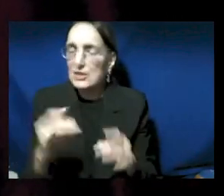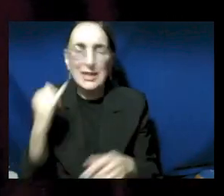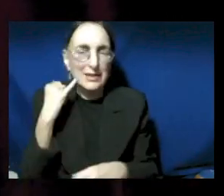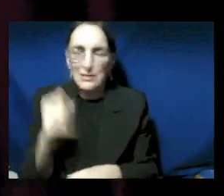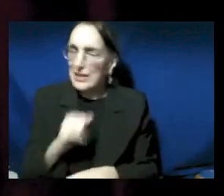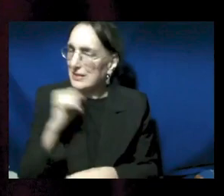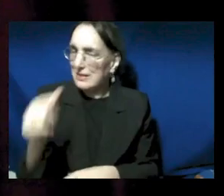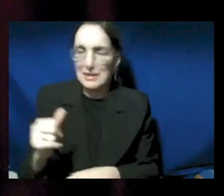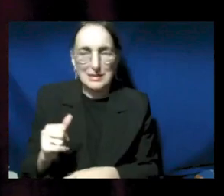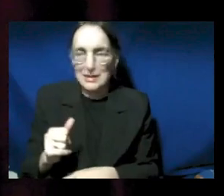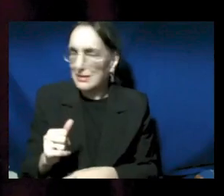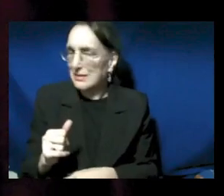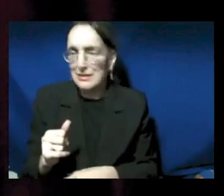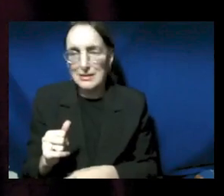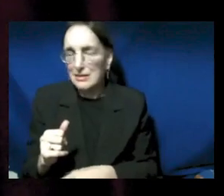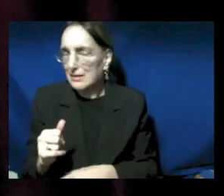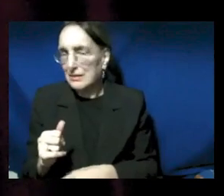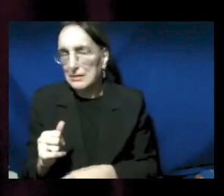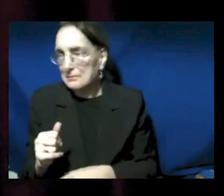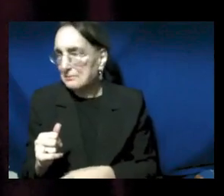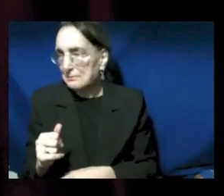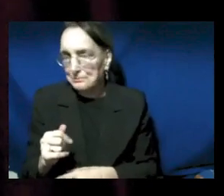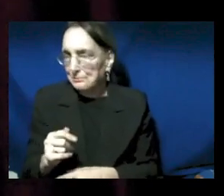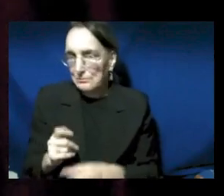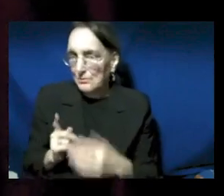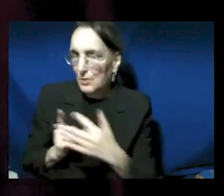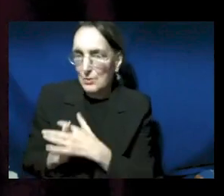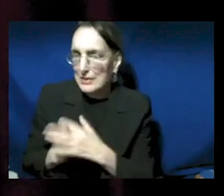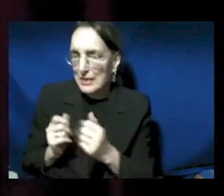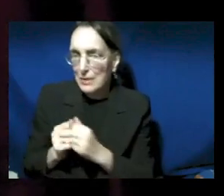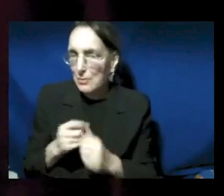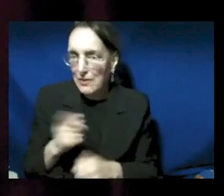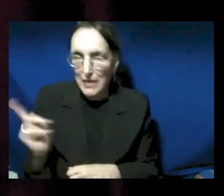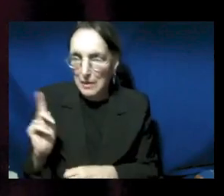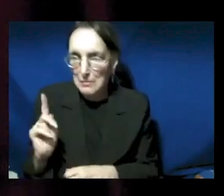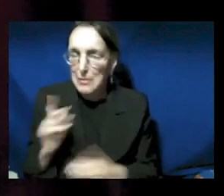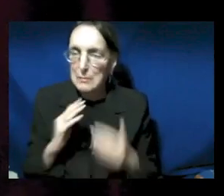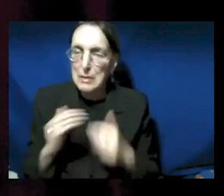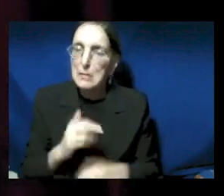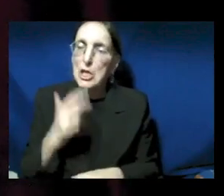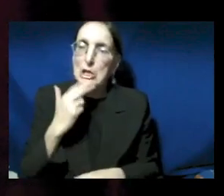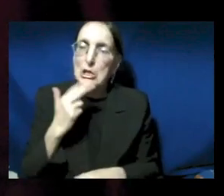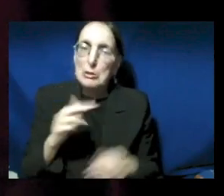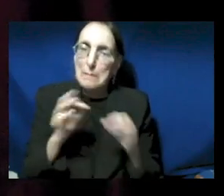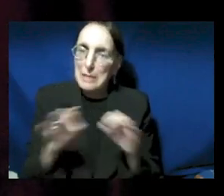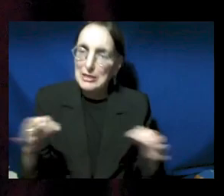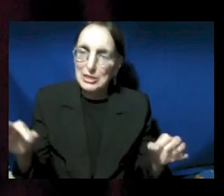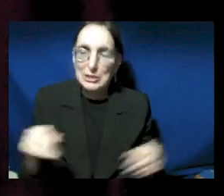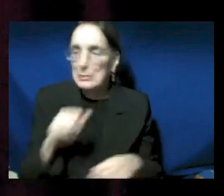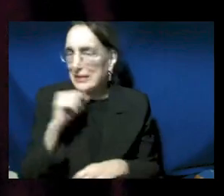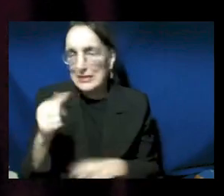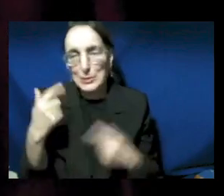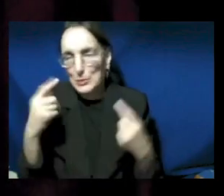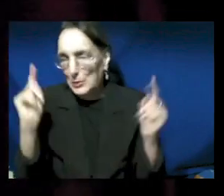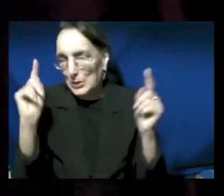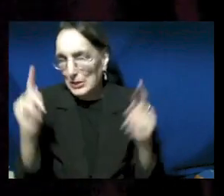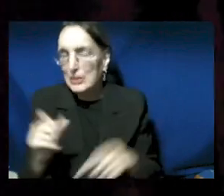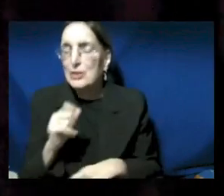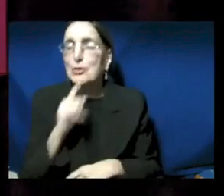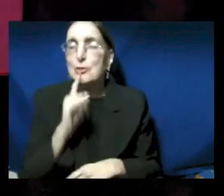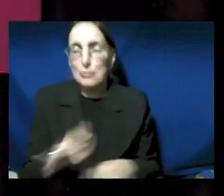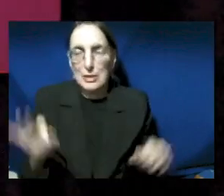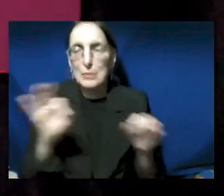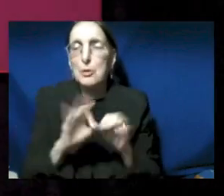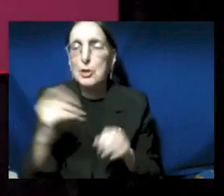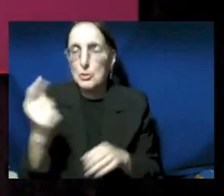it means it might be a really cute message, but the message doesn't work. And so it's really important that you always have a sounding board,